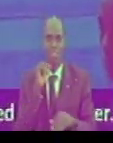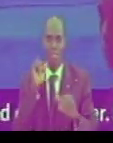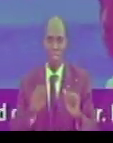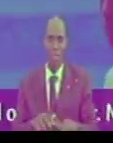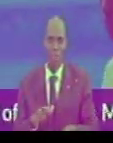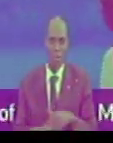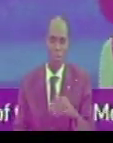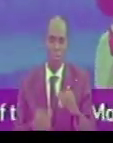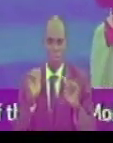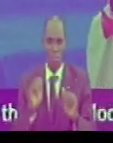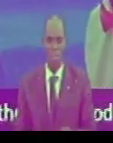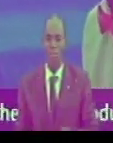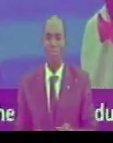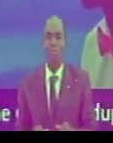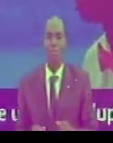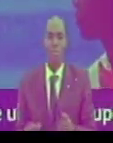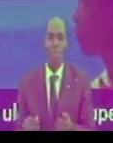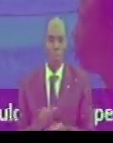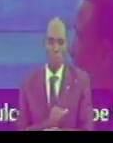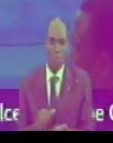exist.